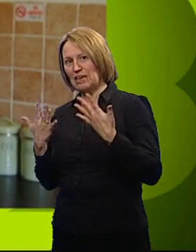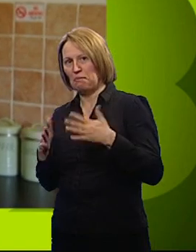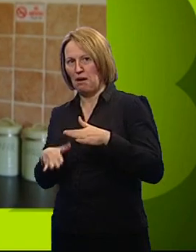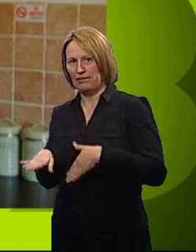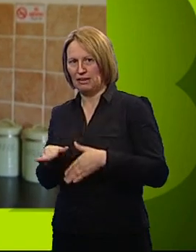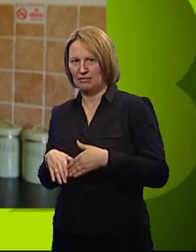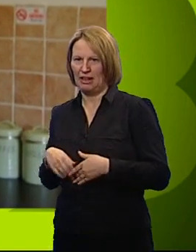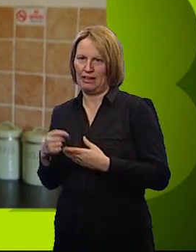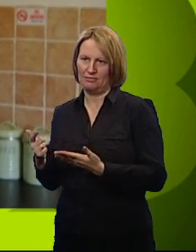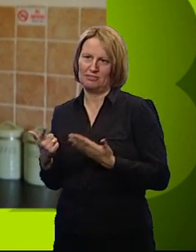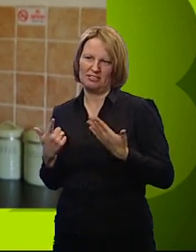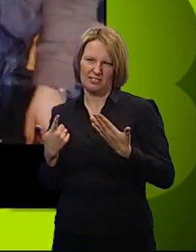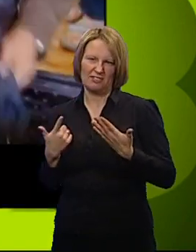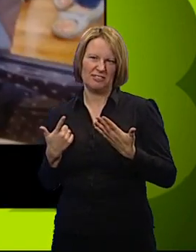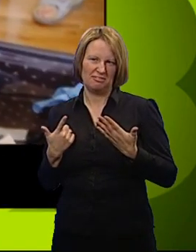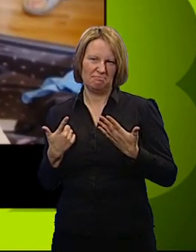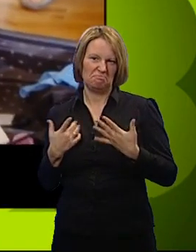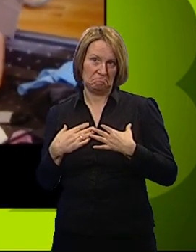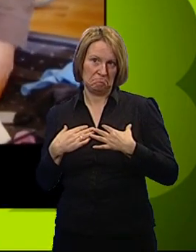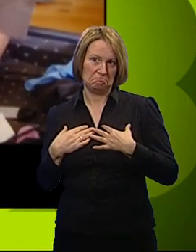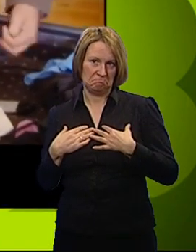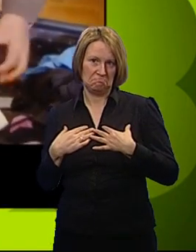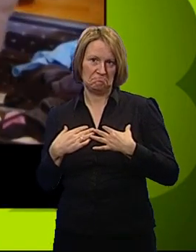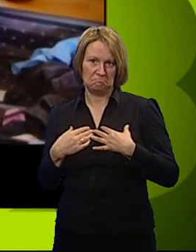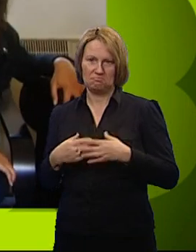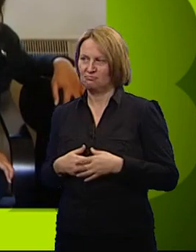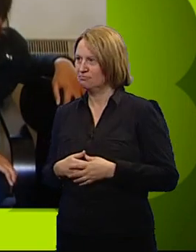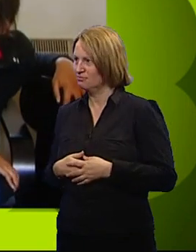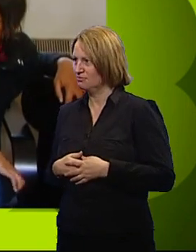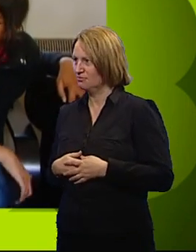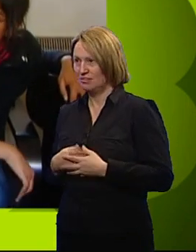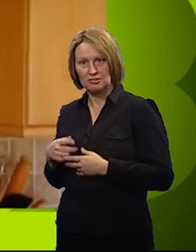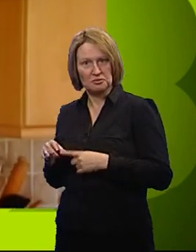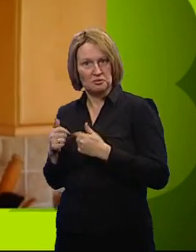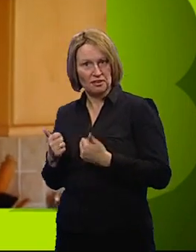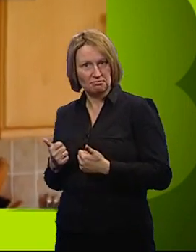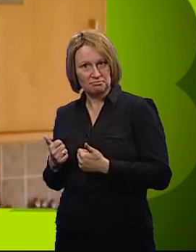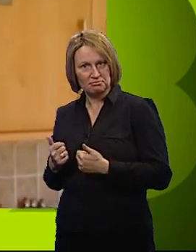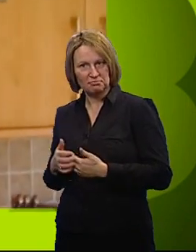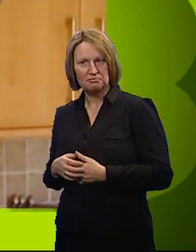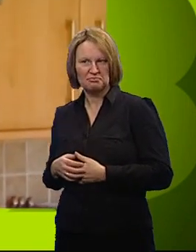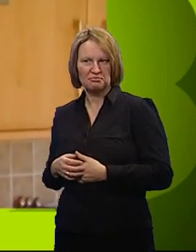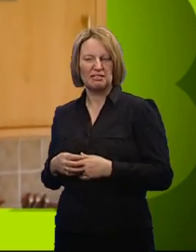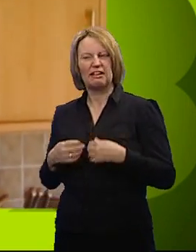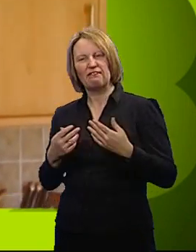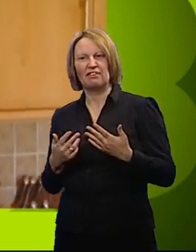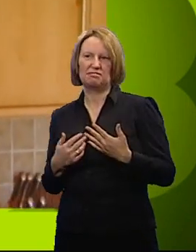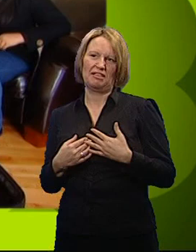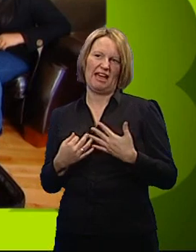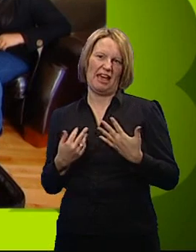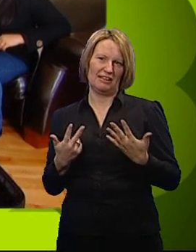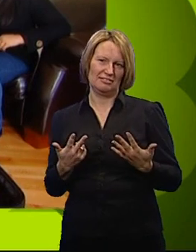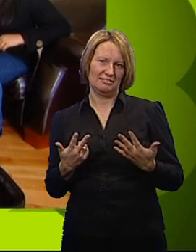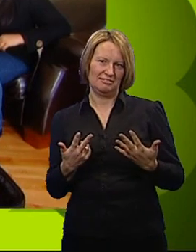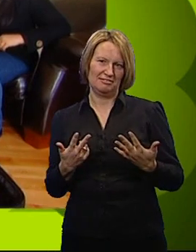packing. I'm going to give them 7. I'm surprised, but there you go. Well, I think they did me quite well, so I'll give them an 8. So